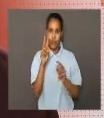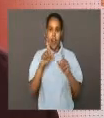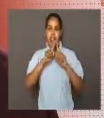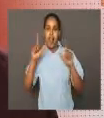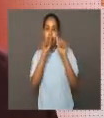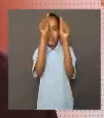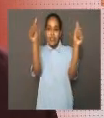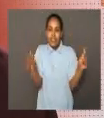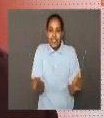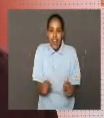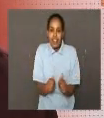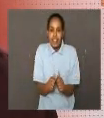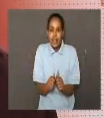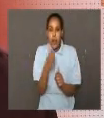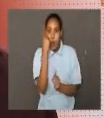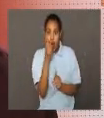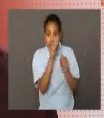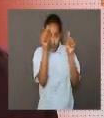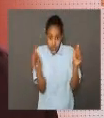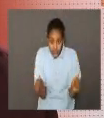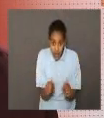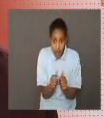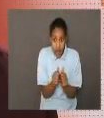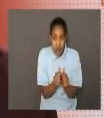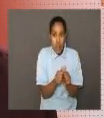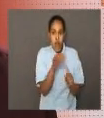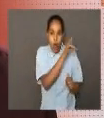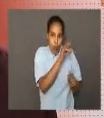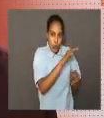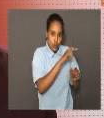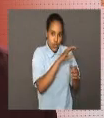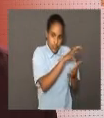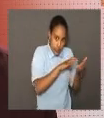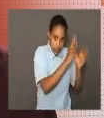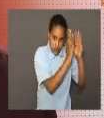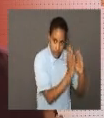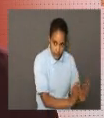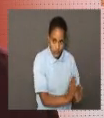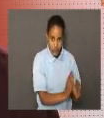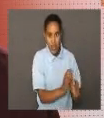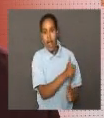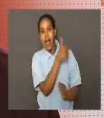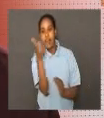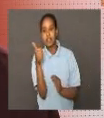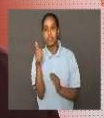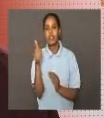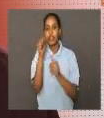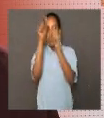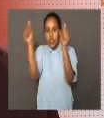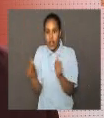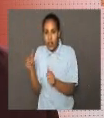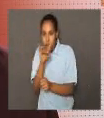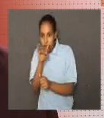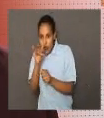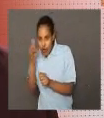large jars. In one jar, draw a homogeneous mixture. In the other jar, draw